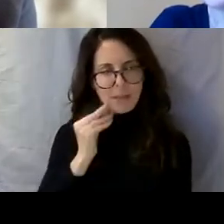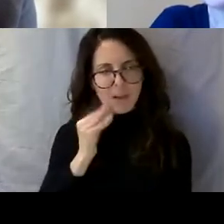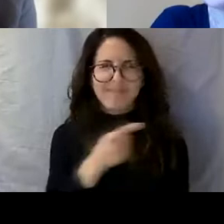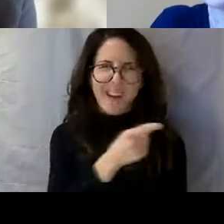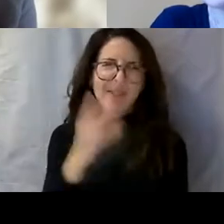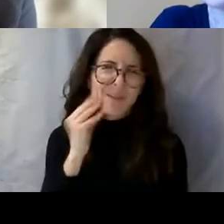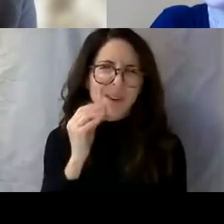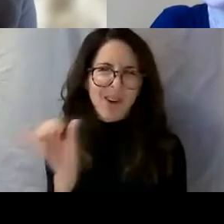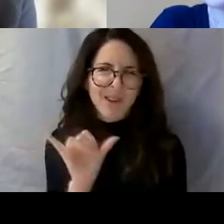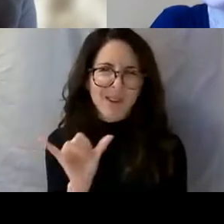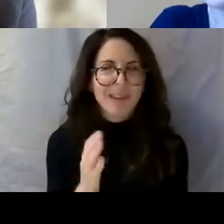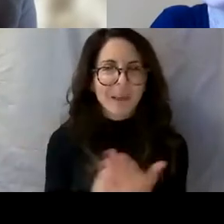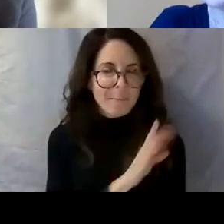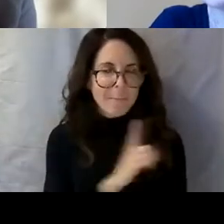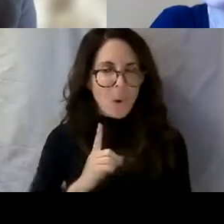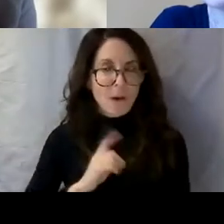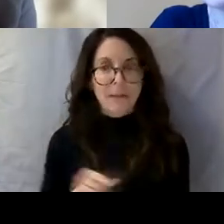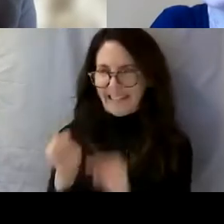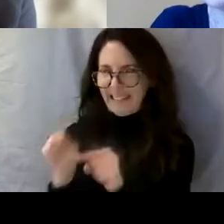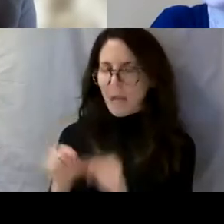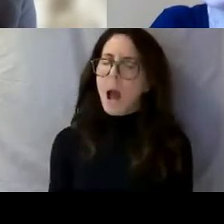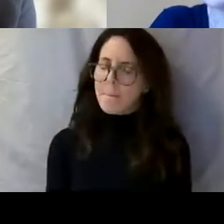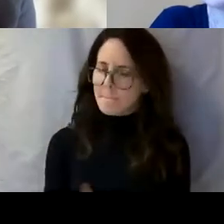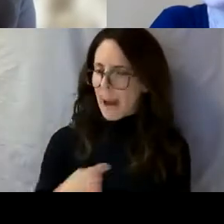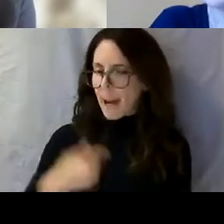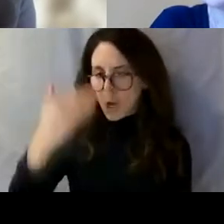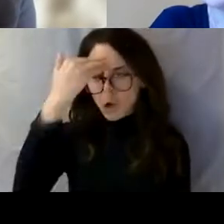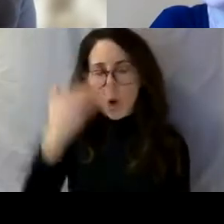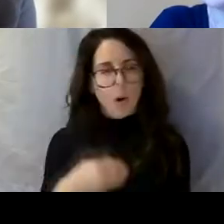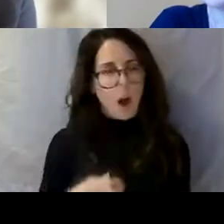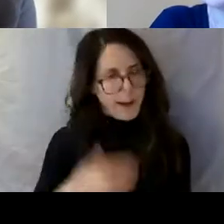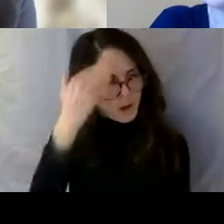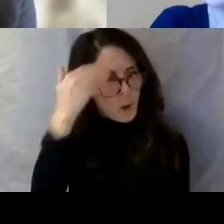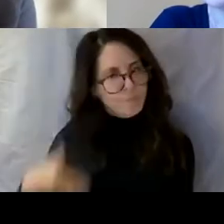will say, "But I know that this is probably the way to go. I believe that this is right."